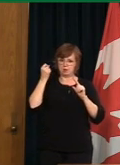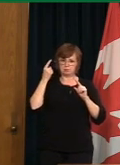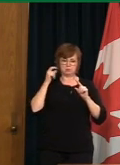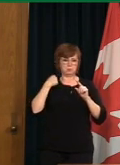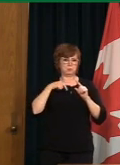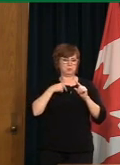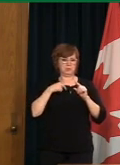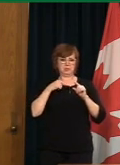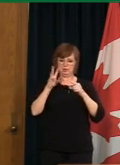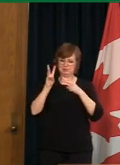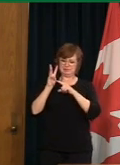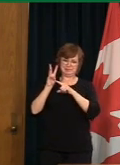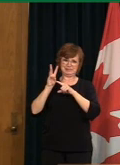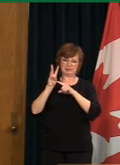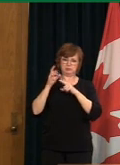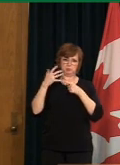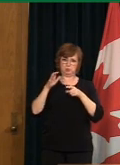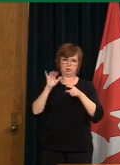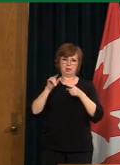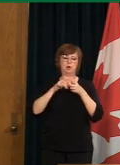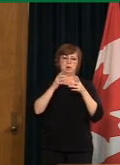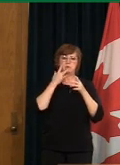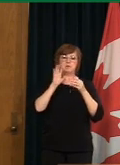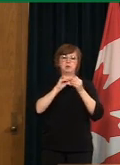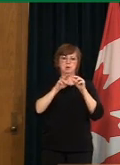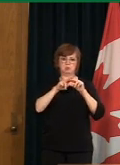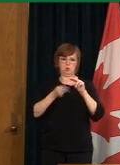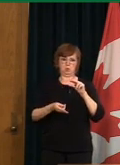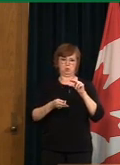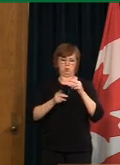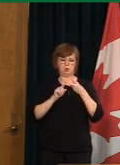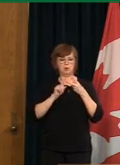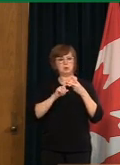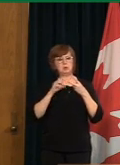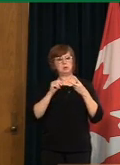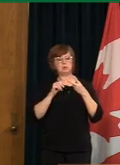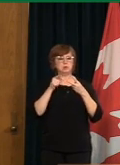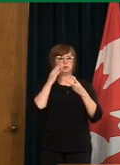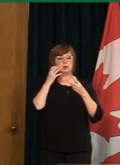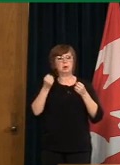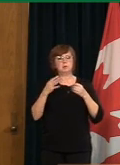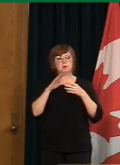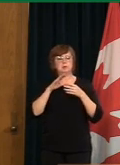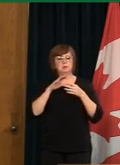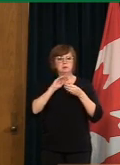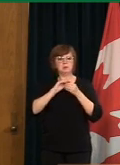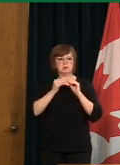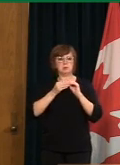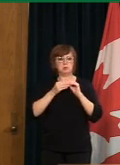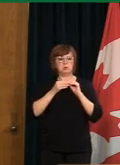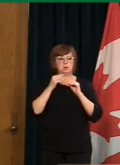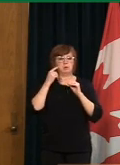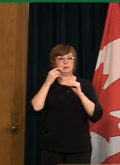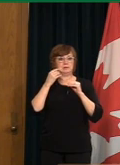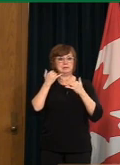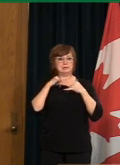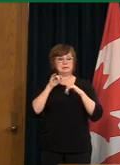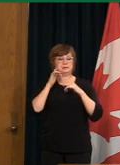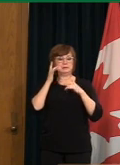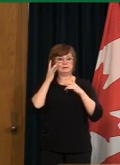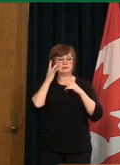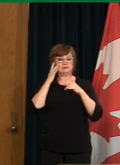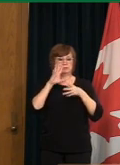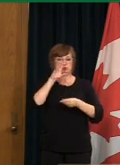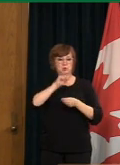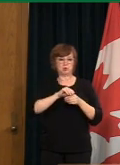want that to trend down as well. And finally, our active case numbers, as we know, is quite high, and at